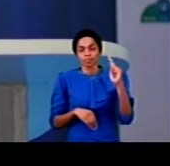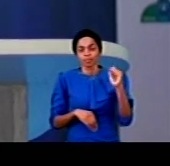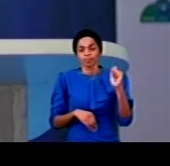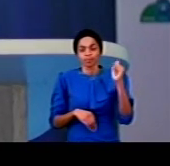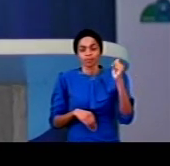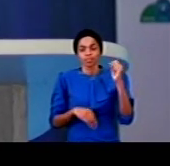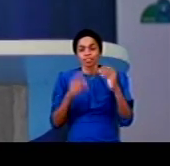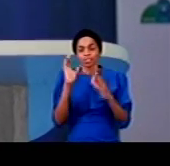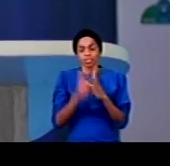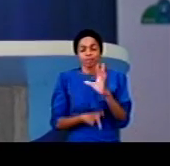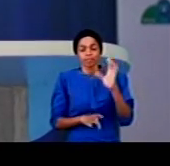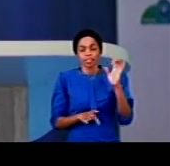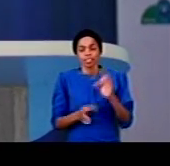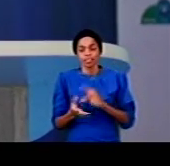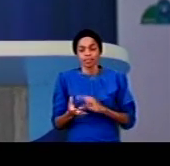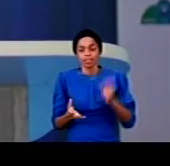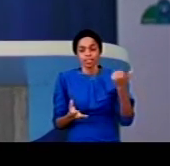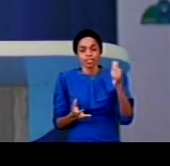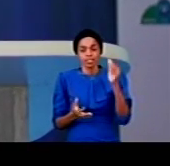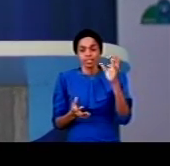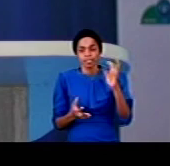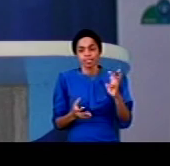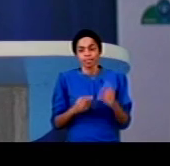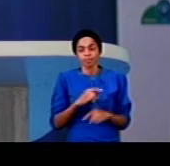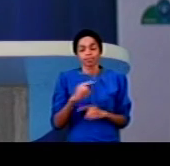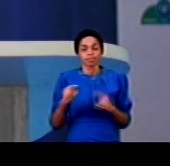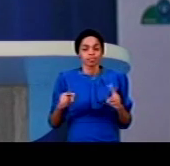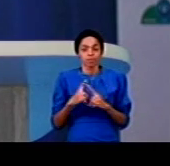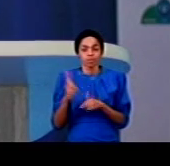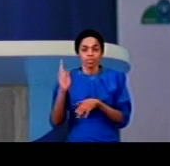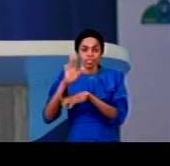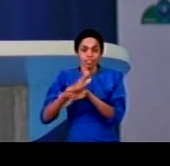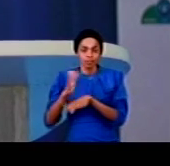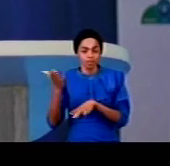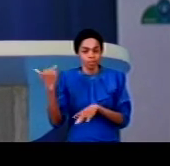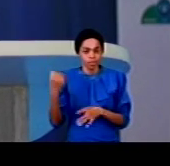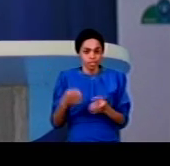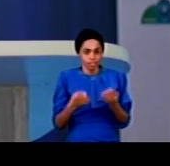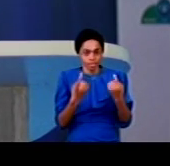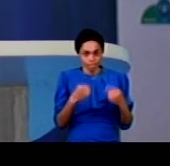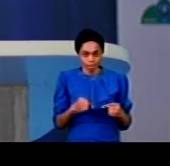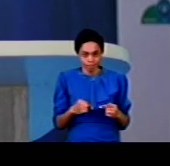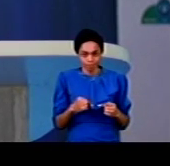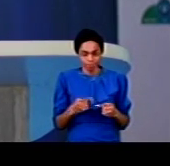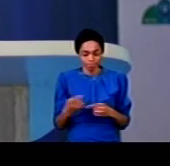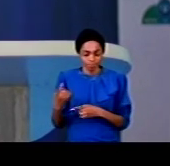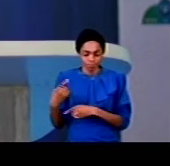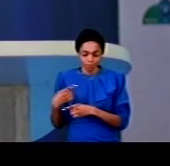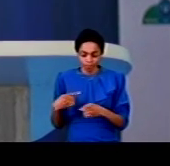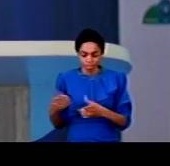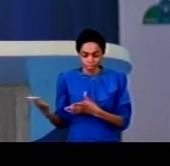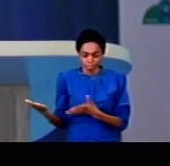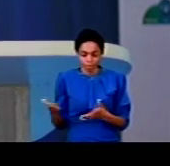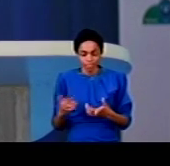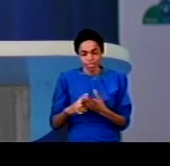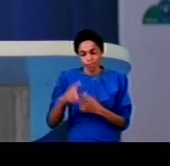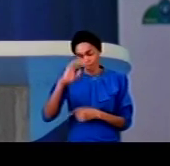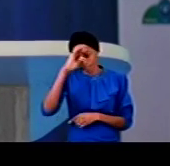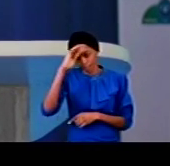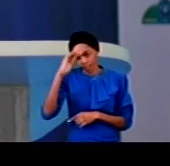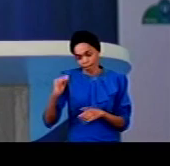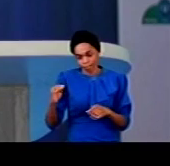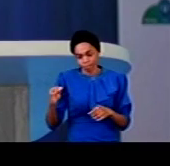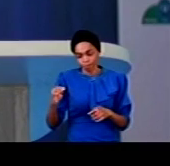brought unto him many that were possessed with devils, and he cast out the